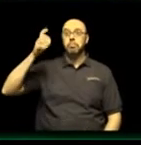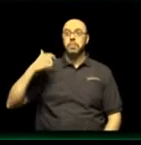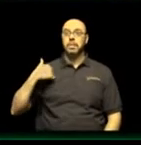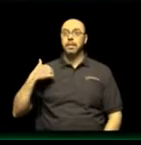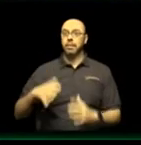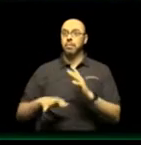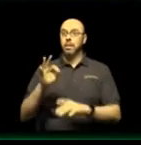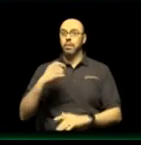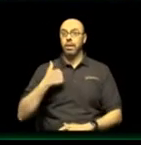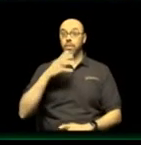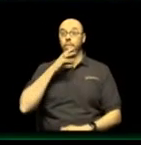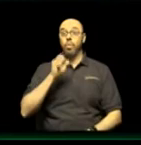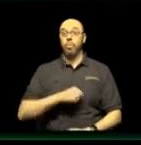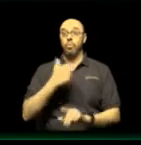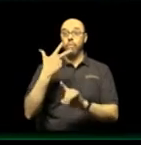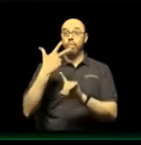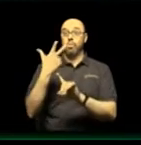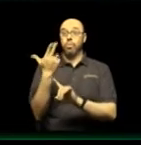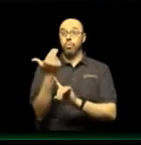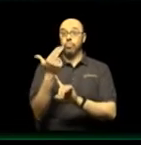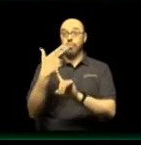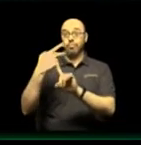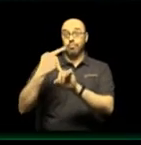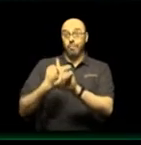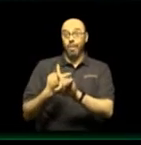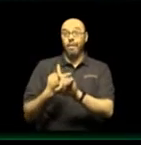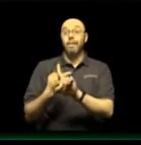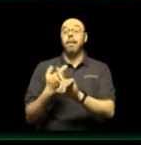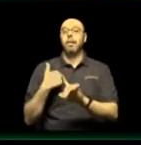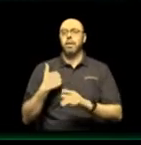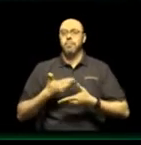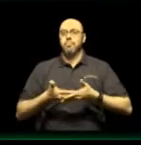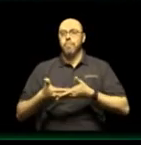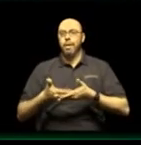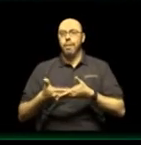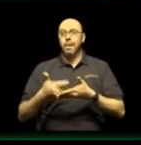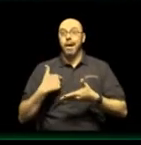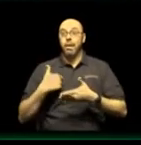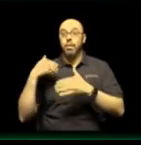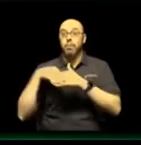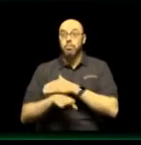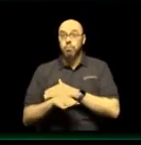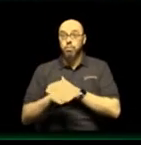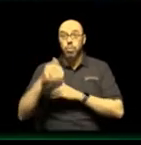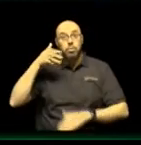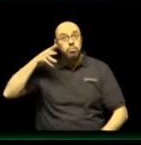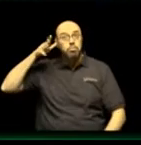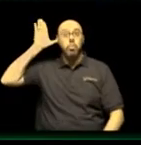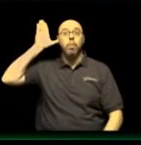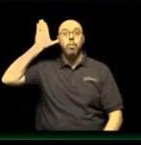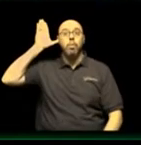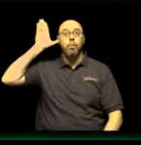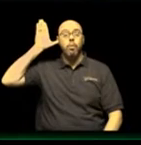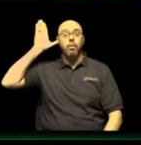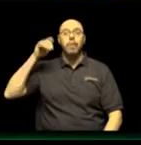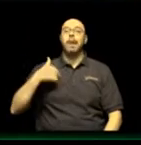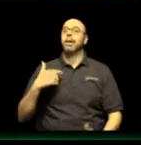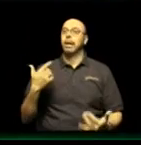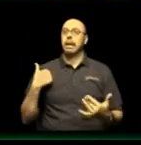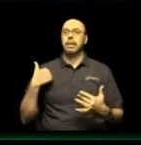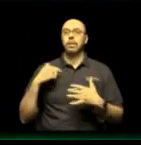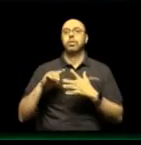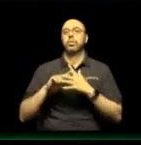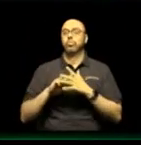I was 13 months old, when I was a baby, and I was born without that. Mm-hmm. So I started wearing